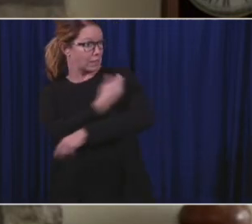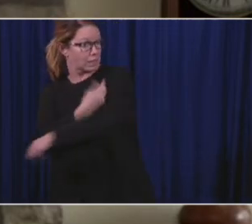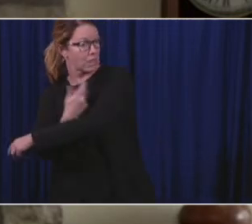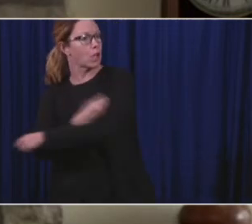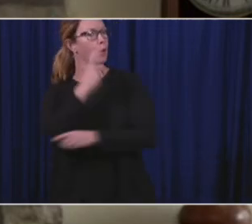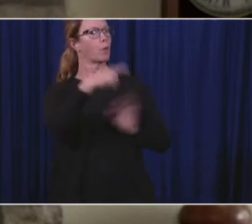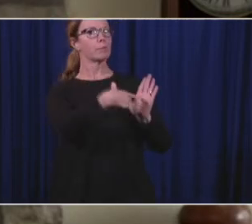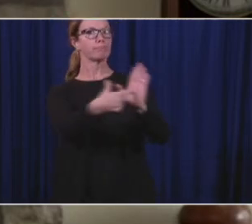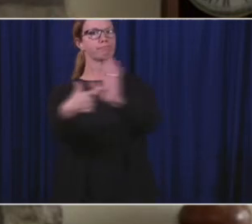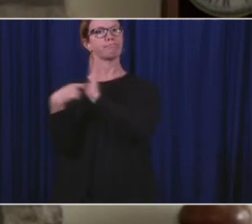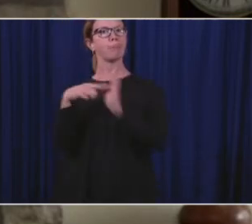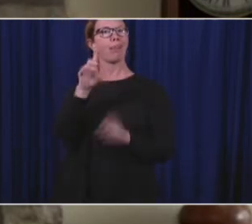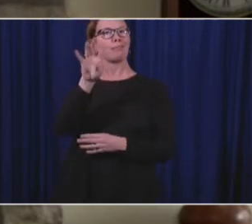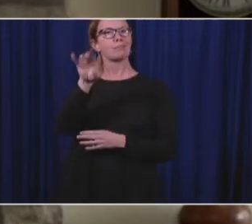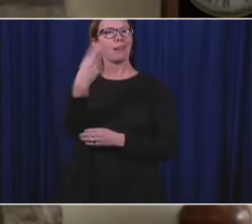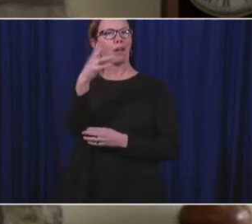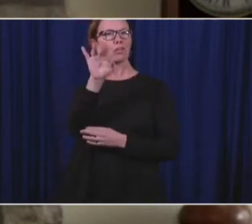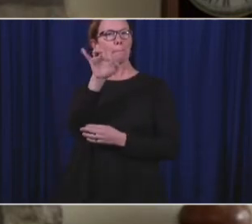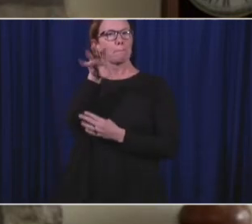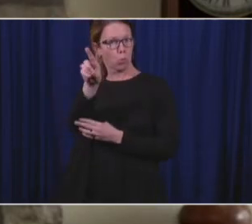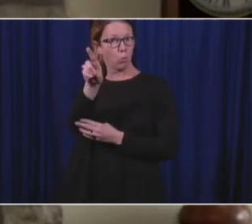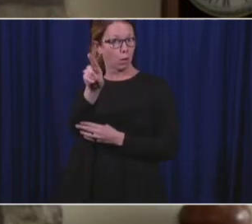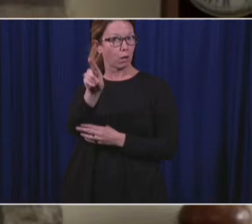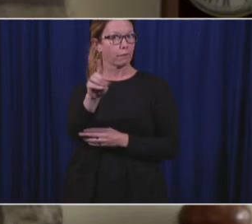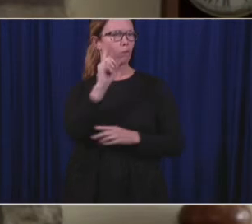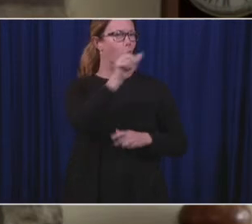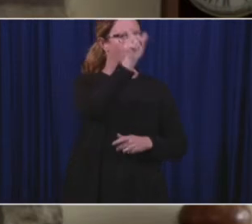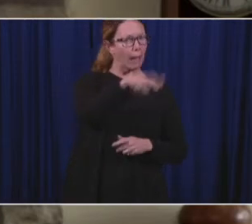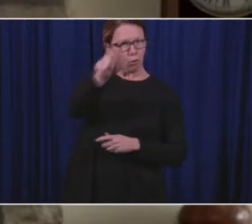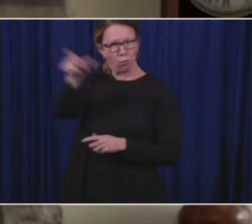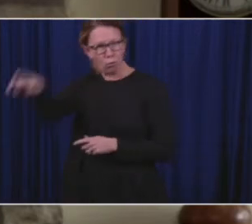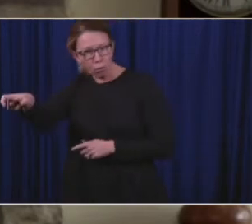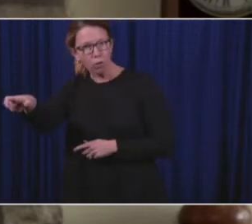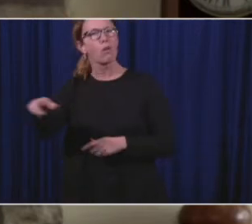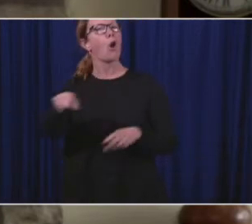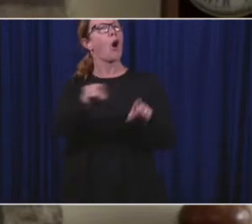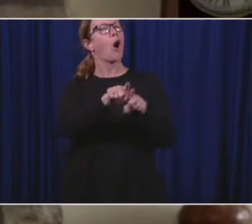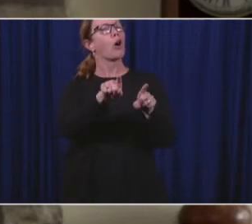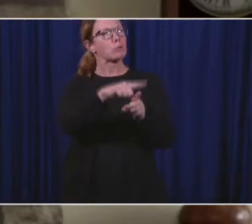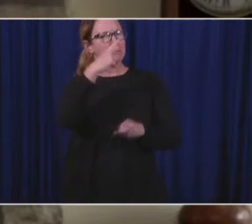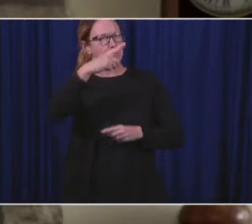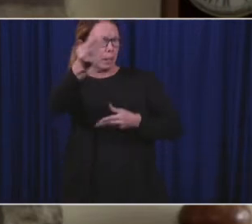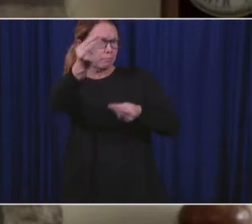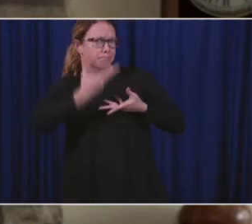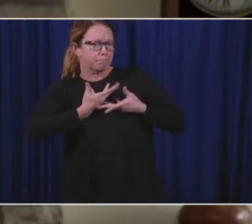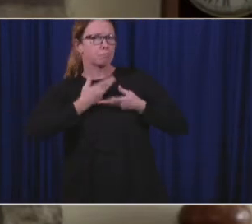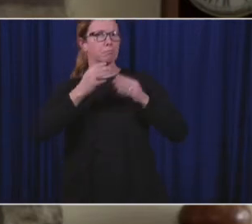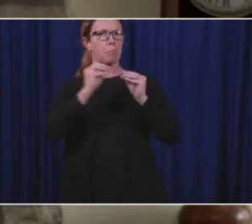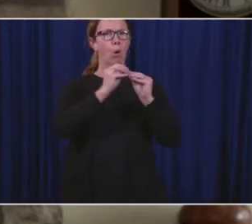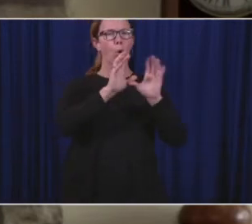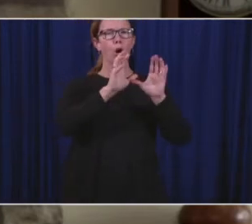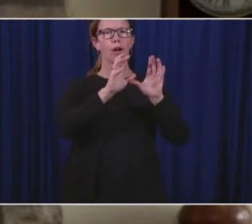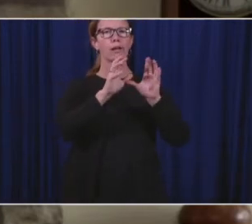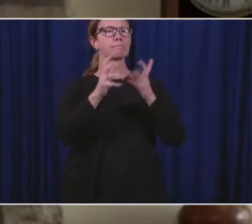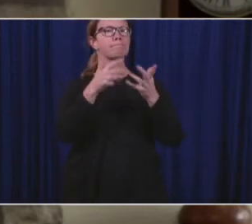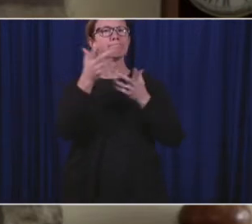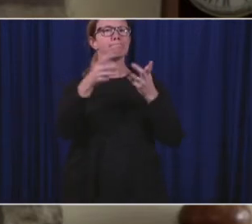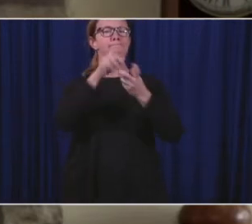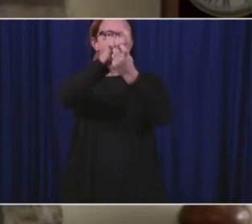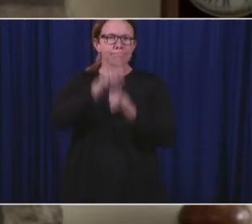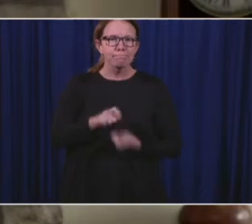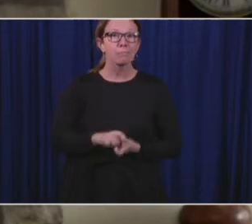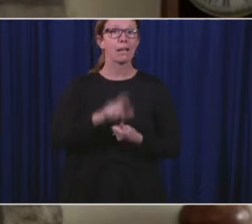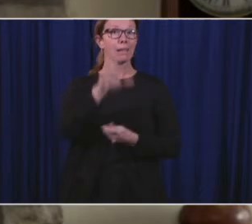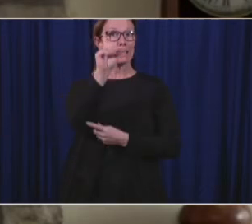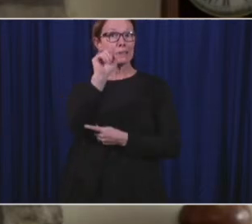doses administered by category? And can you also give us some more detail on how the December doses will be prioritized within